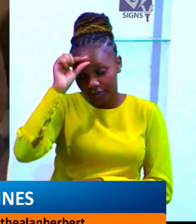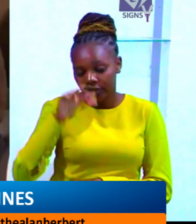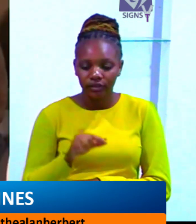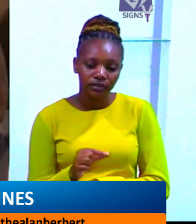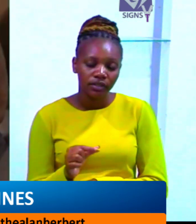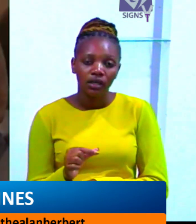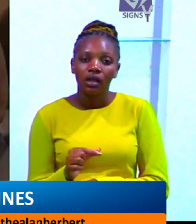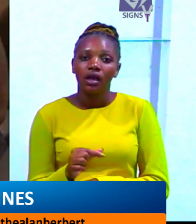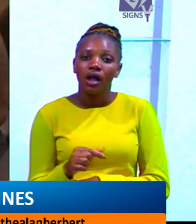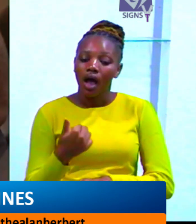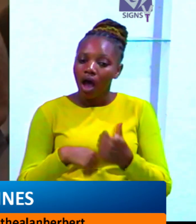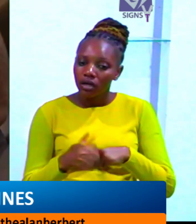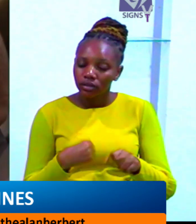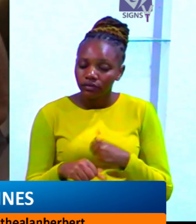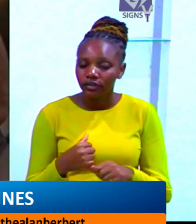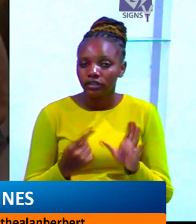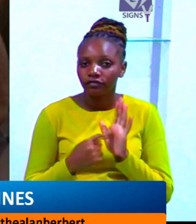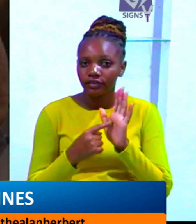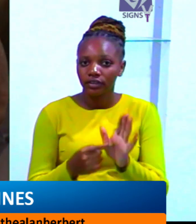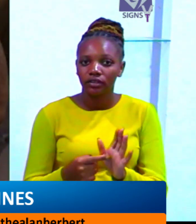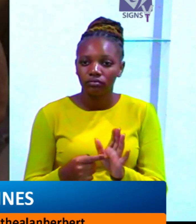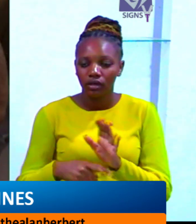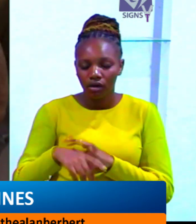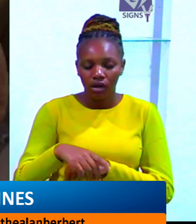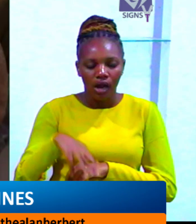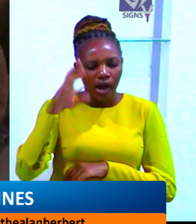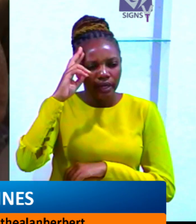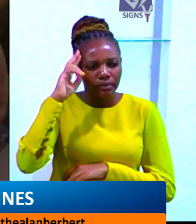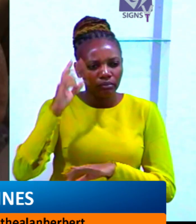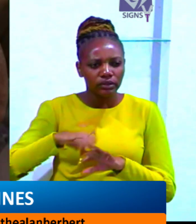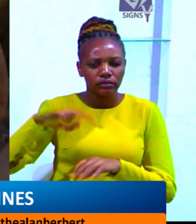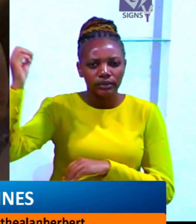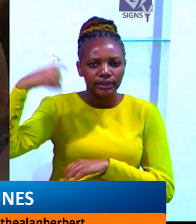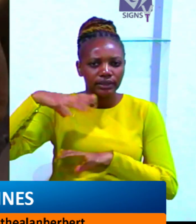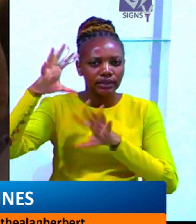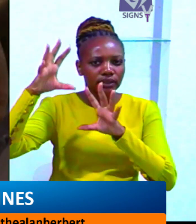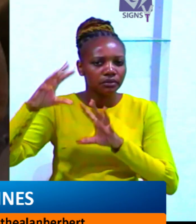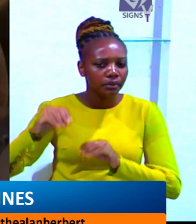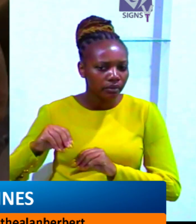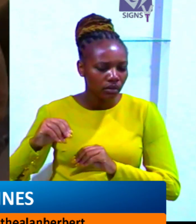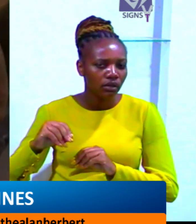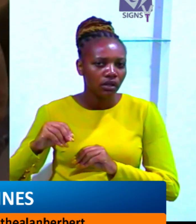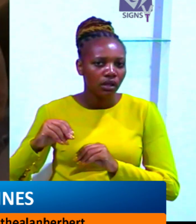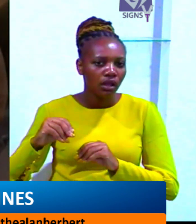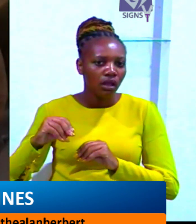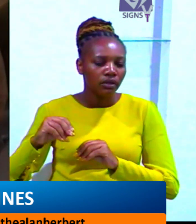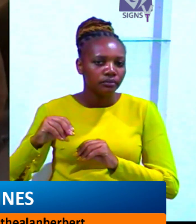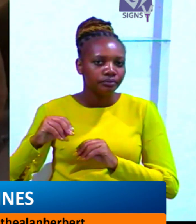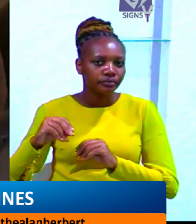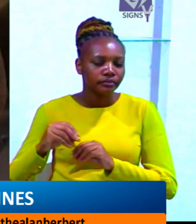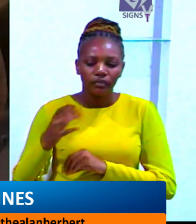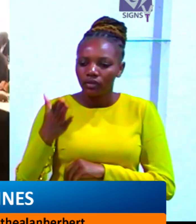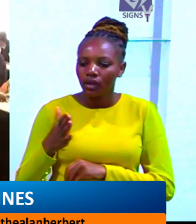functionaries. Like even the blackout and the blackout at the